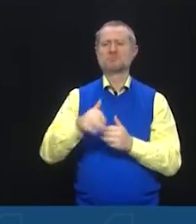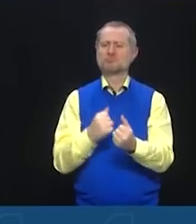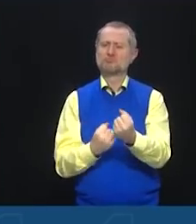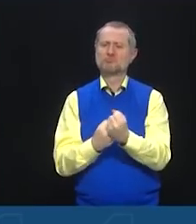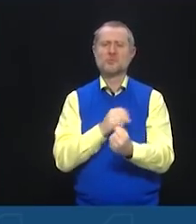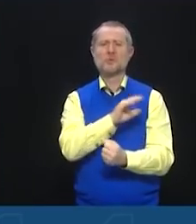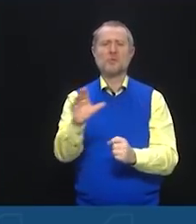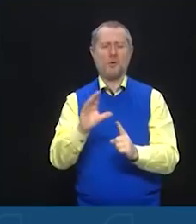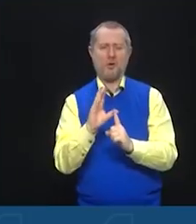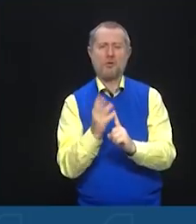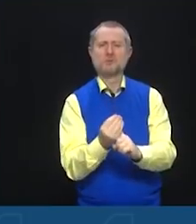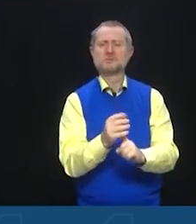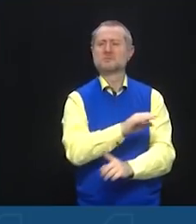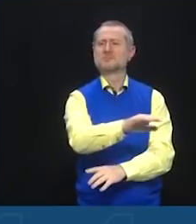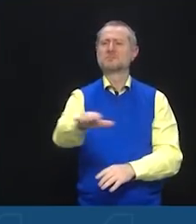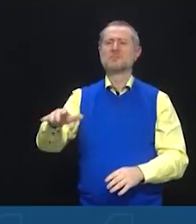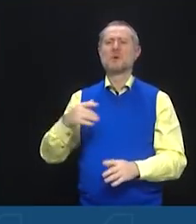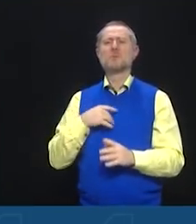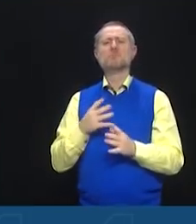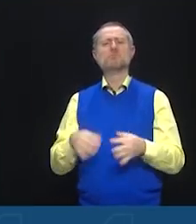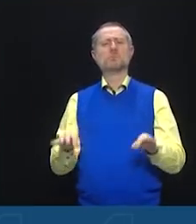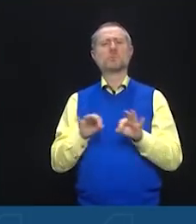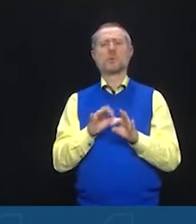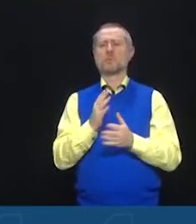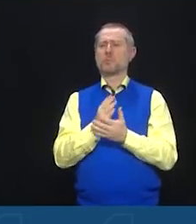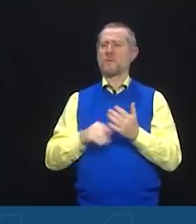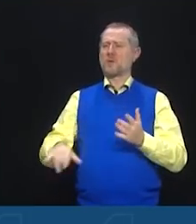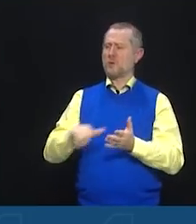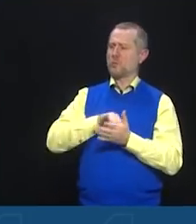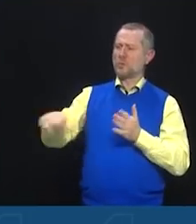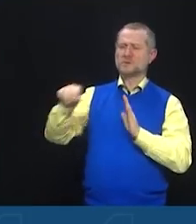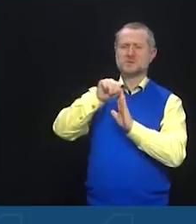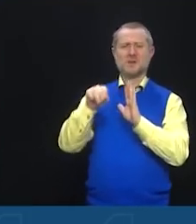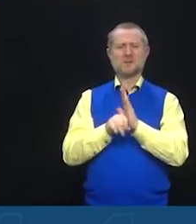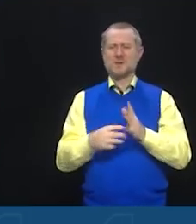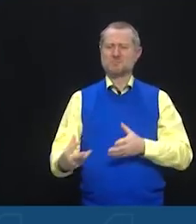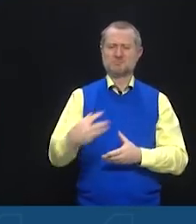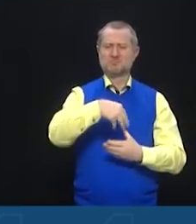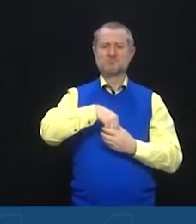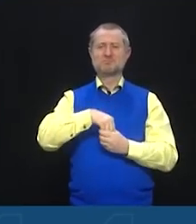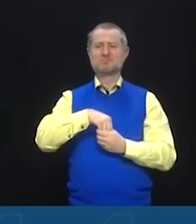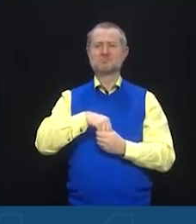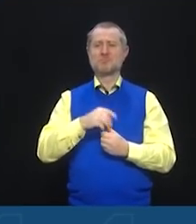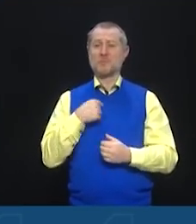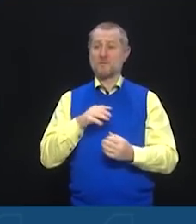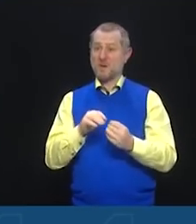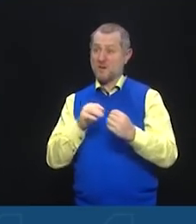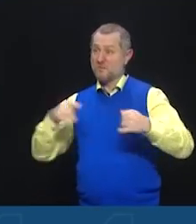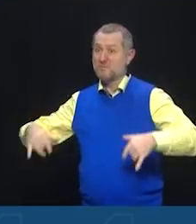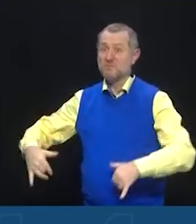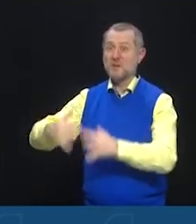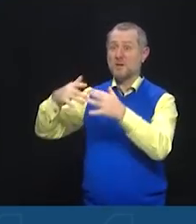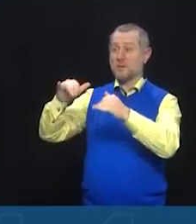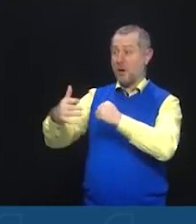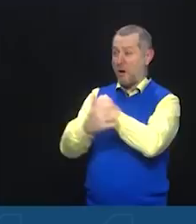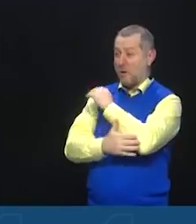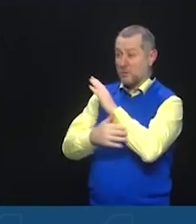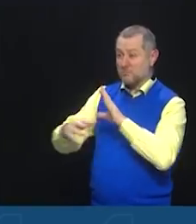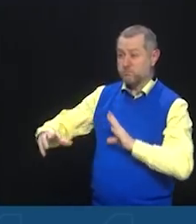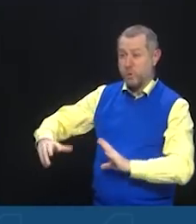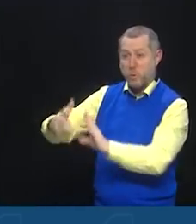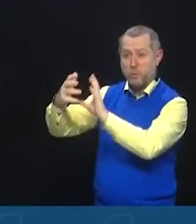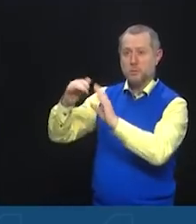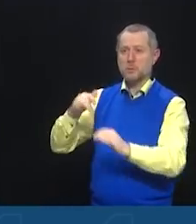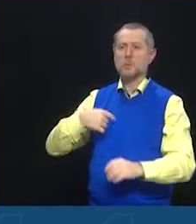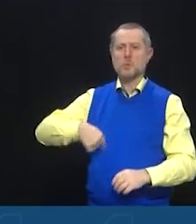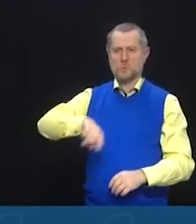part of the fabric of New York State. So an attack on their country is truly an attack on all of us. And I want to say we are grateful